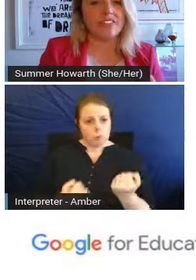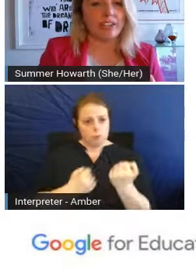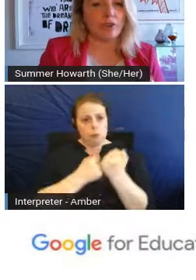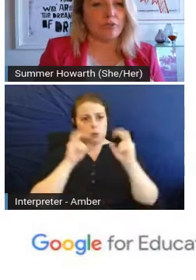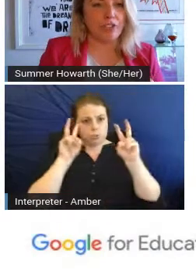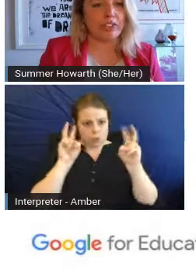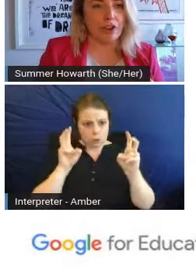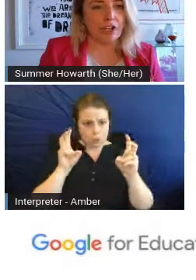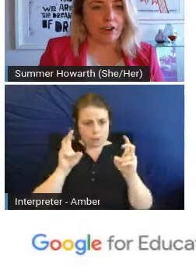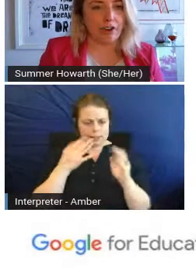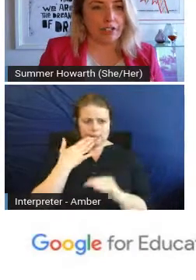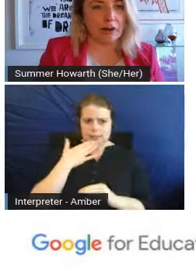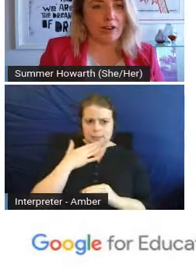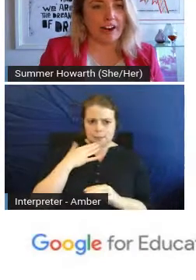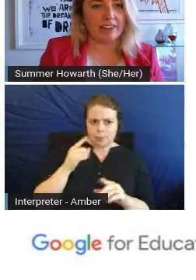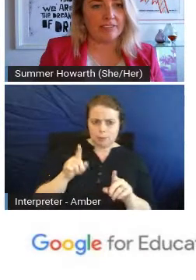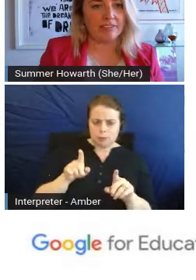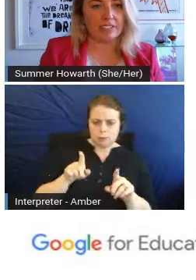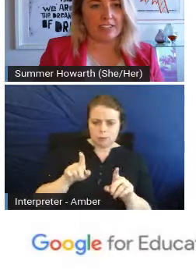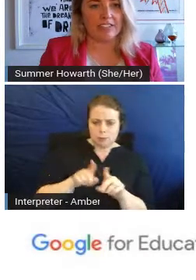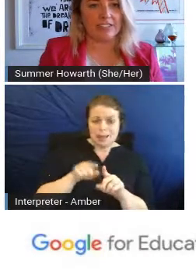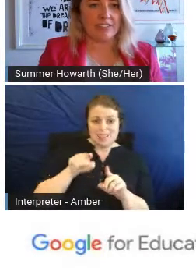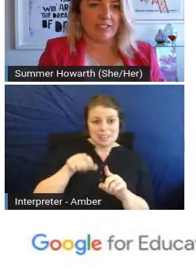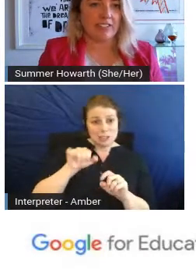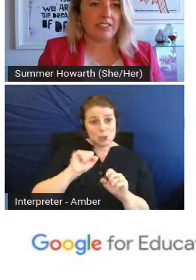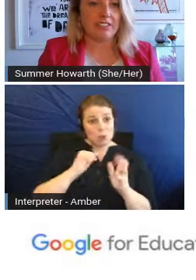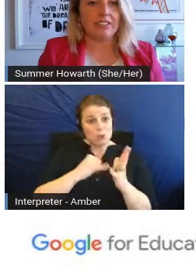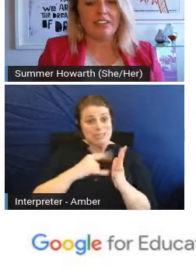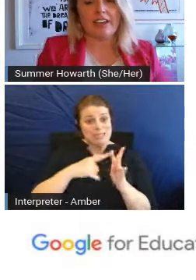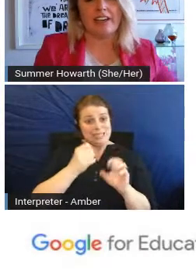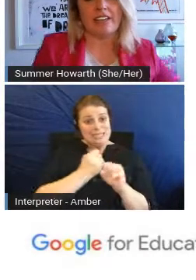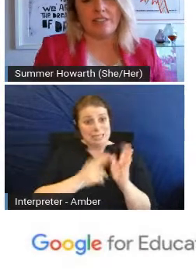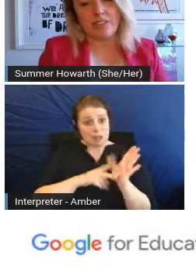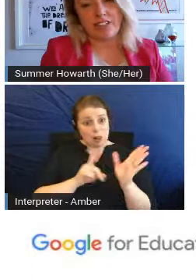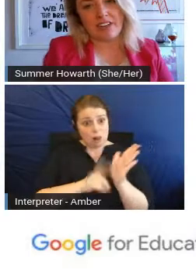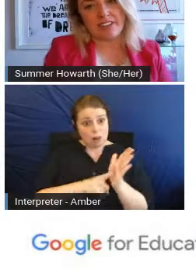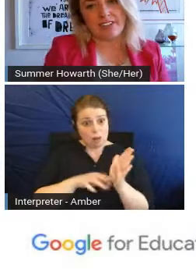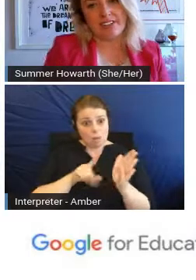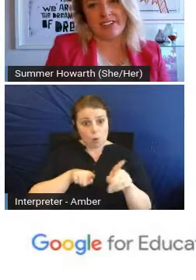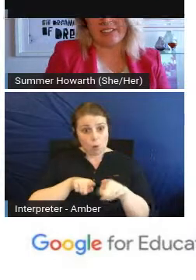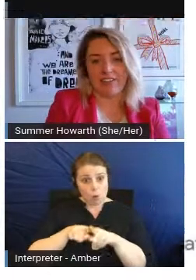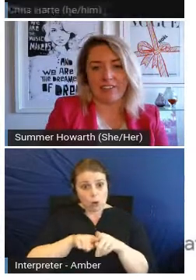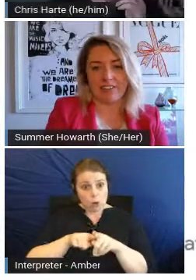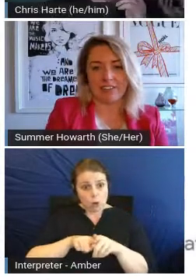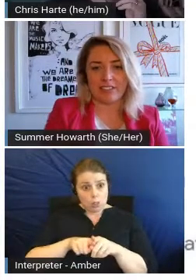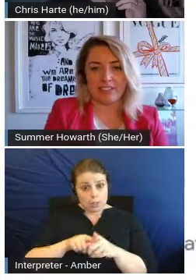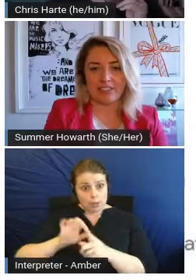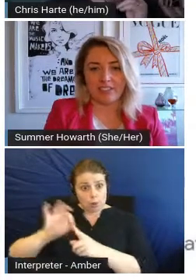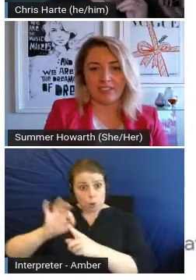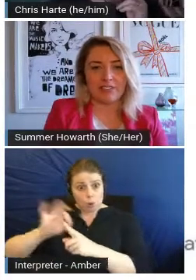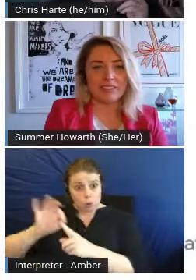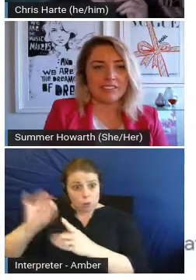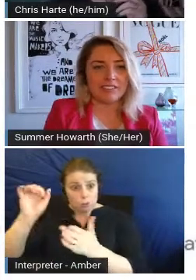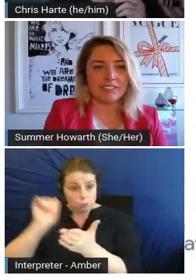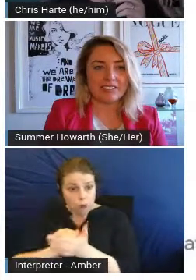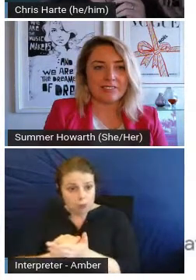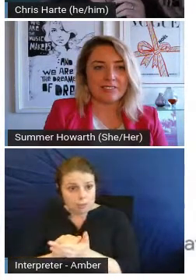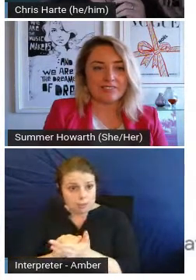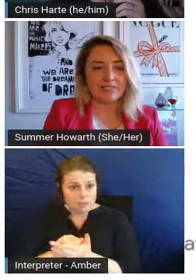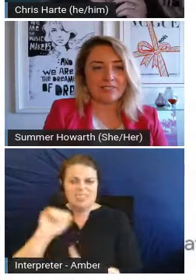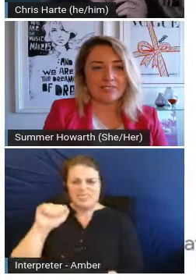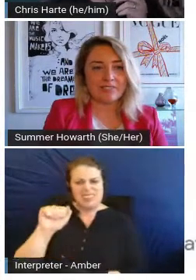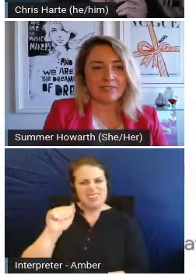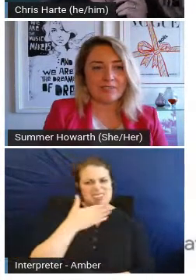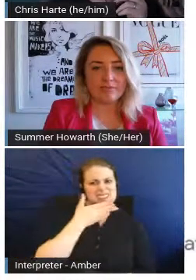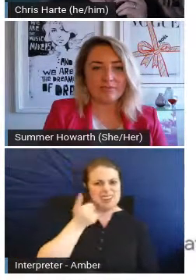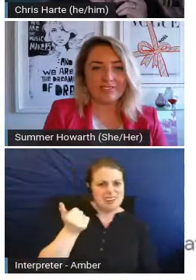lessons. that's your signal for their learning growth as well, right? Like that's Absolutely. yeah, that's really nice. I love It's it. good. It's a really,